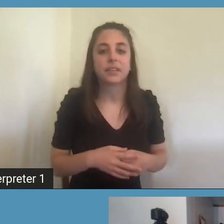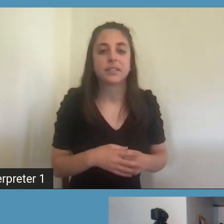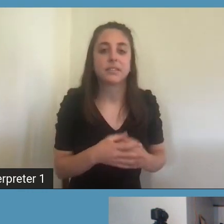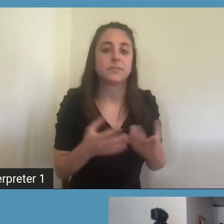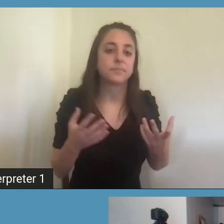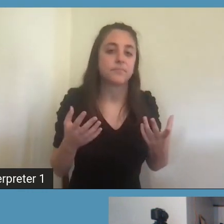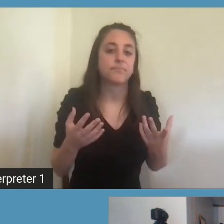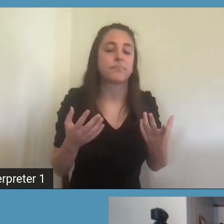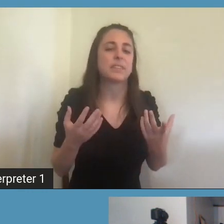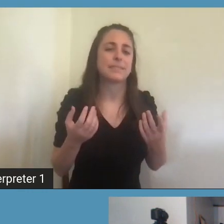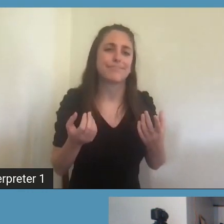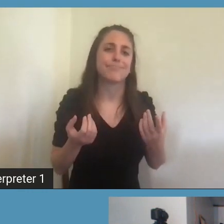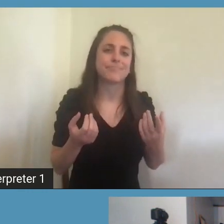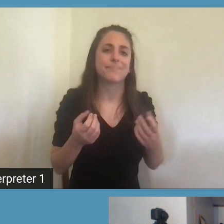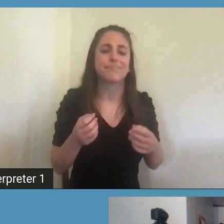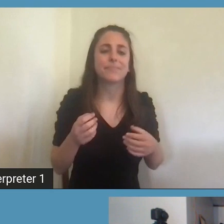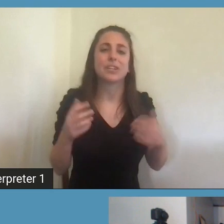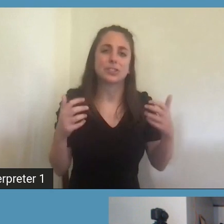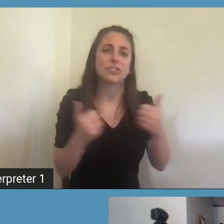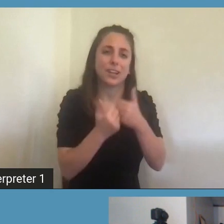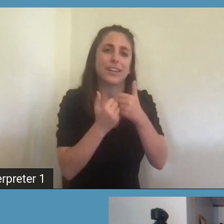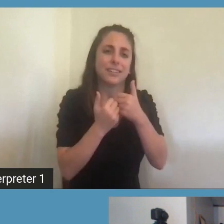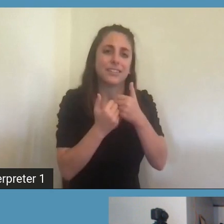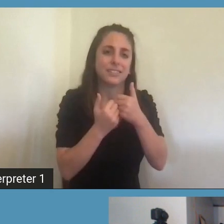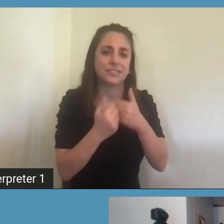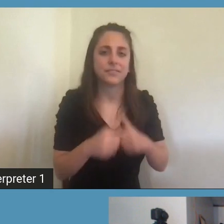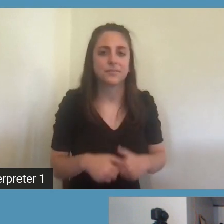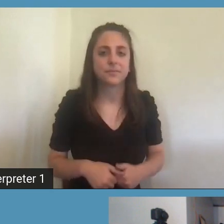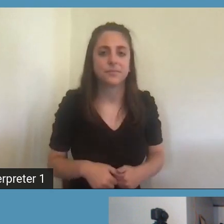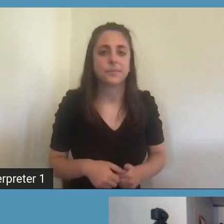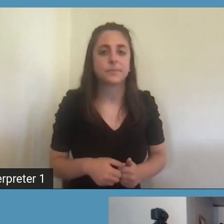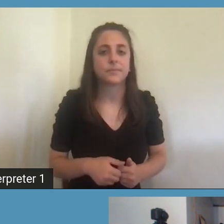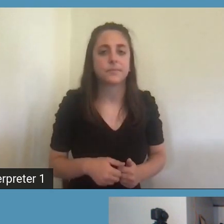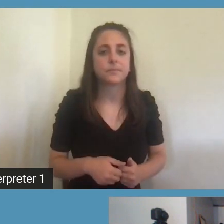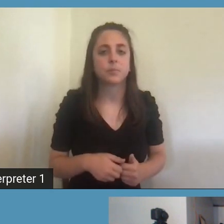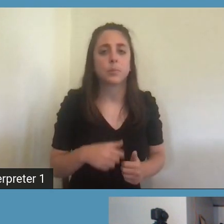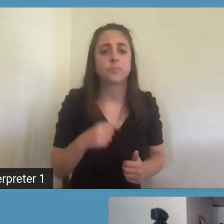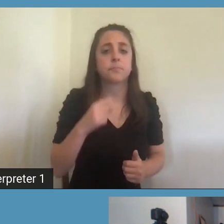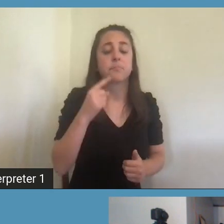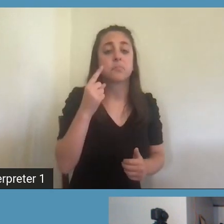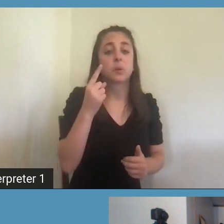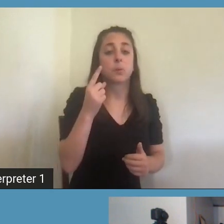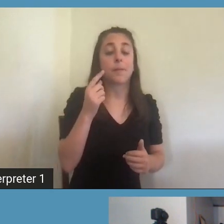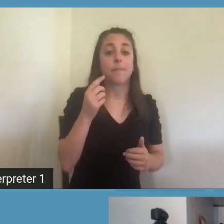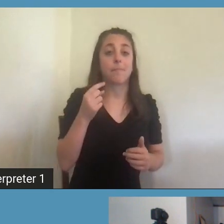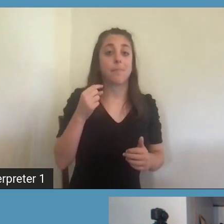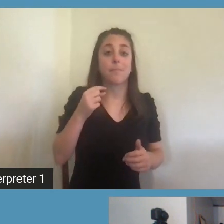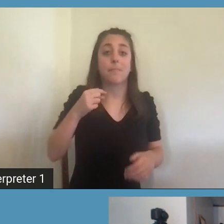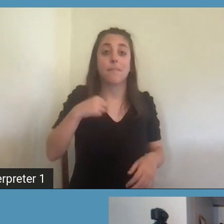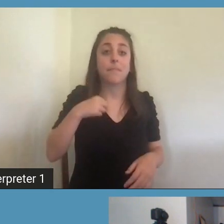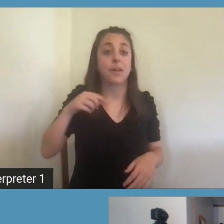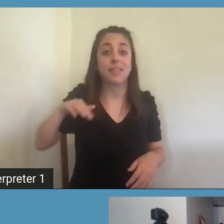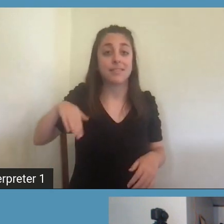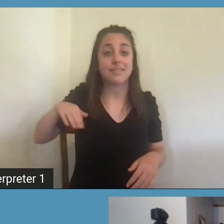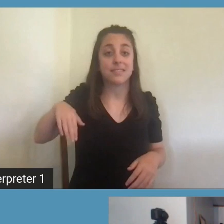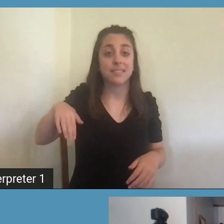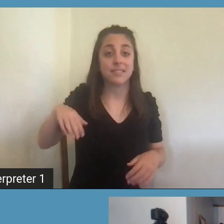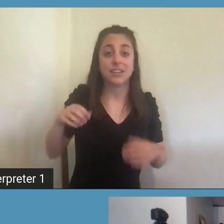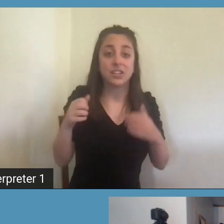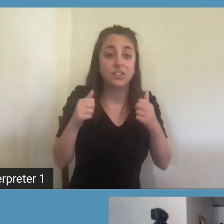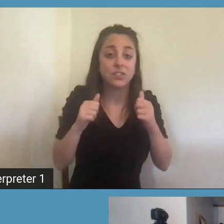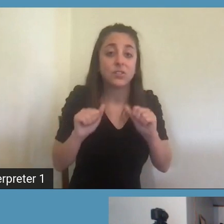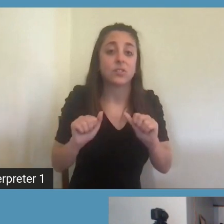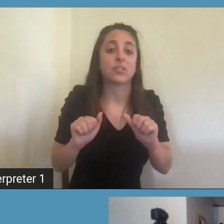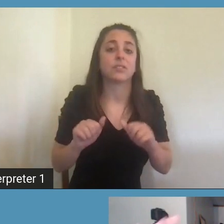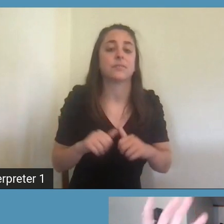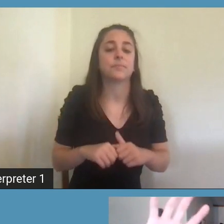a speed bump for sure. One thing that I haven't done this yet, because I don't have the drapery and the black